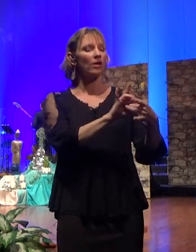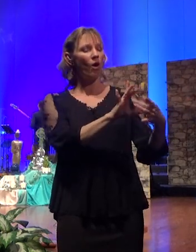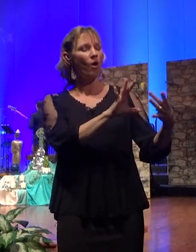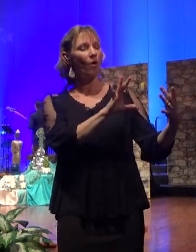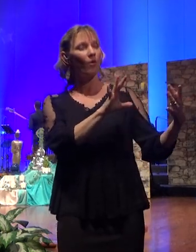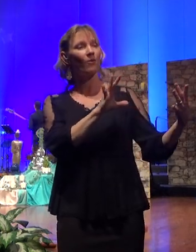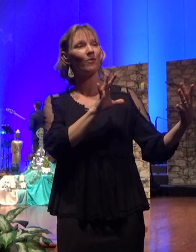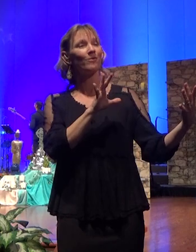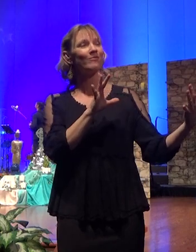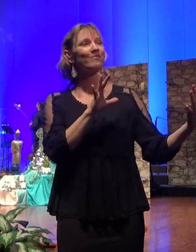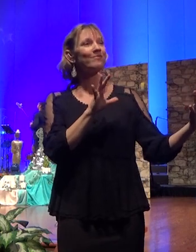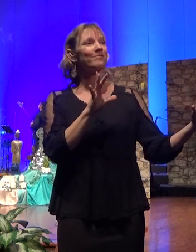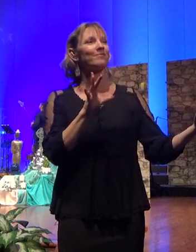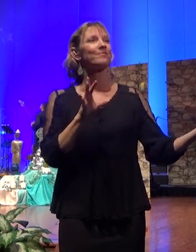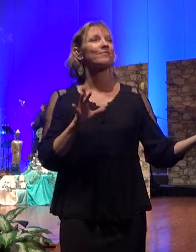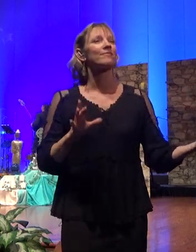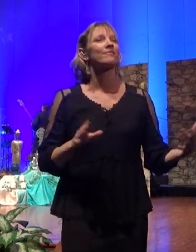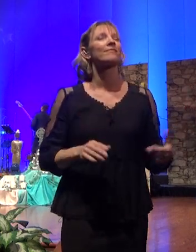go.